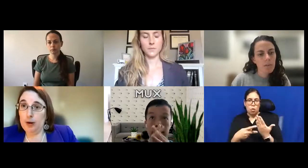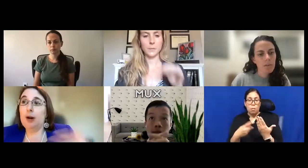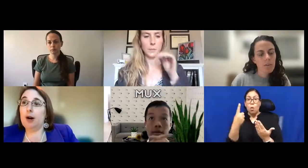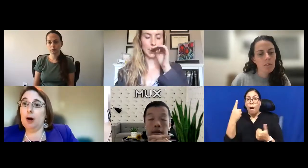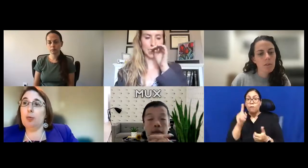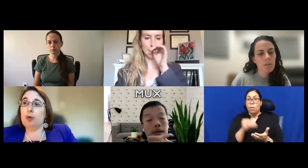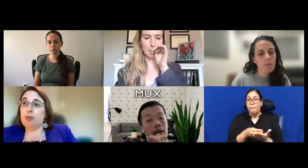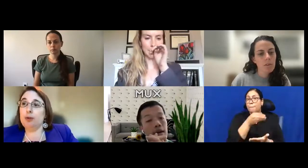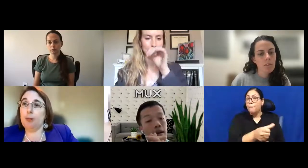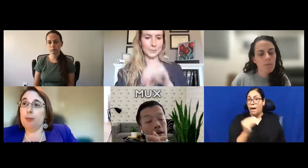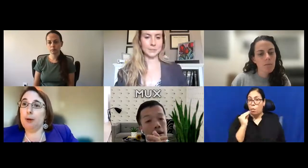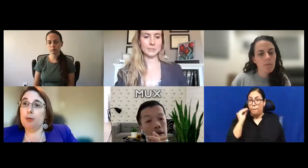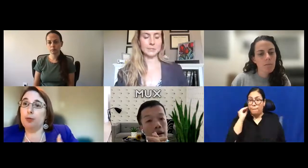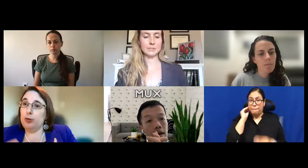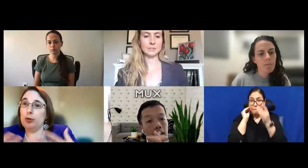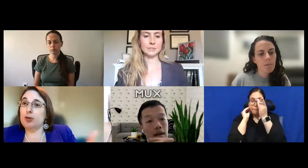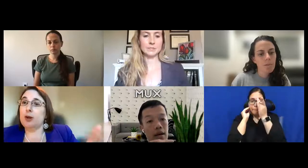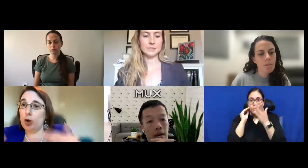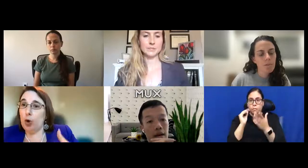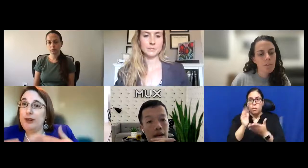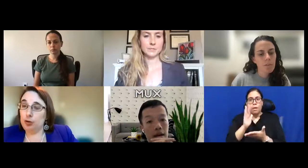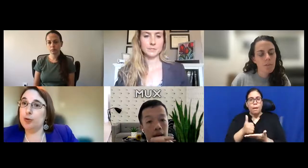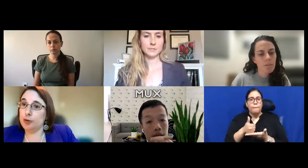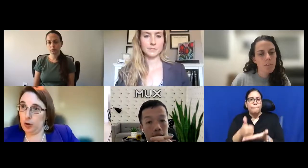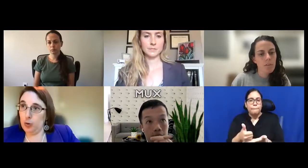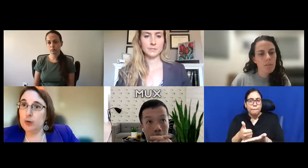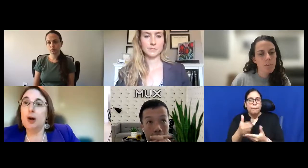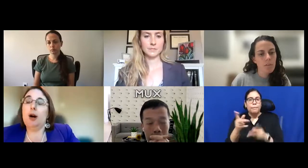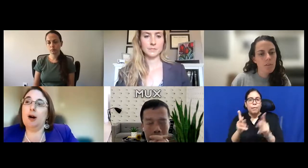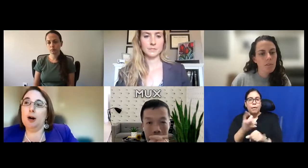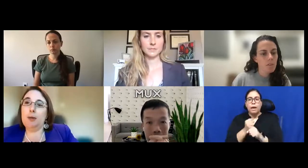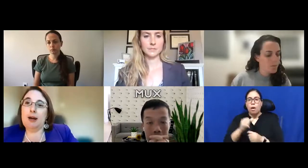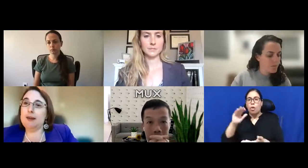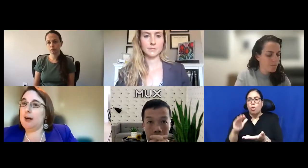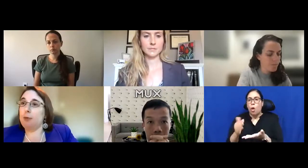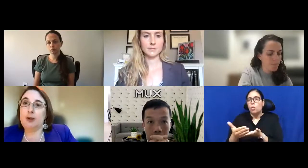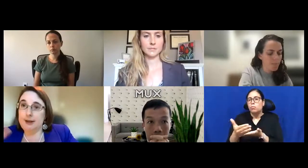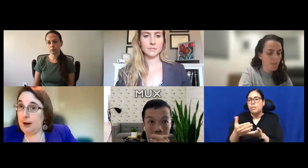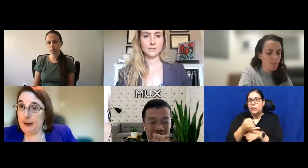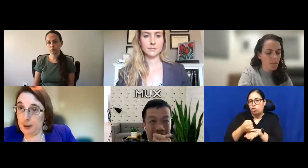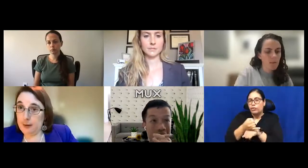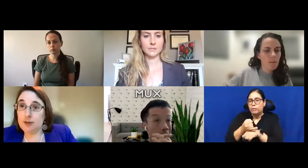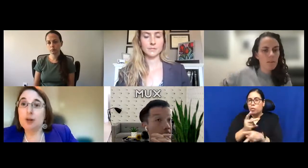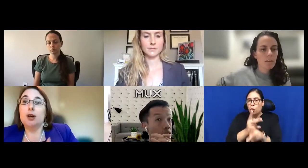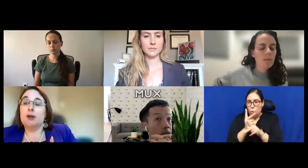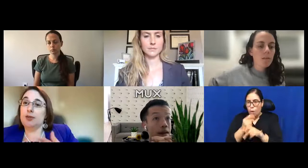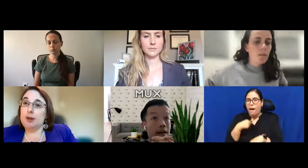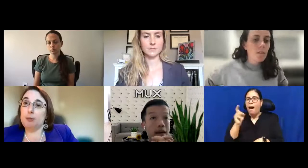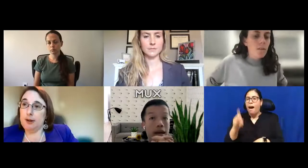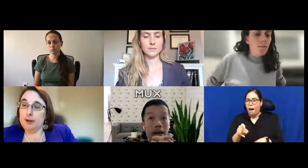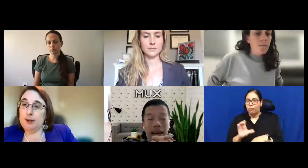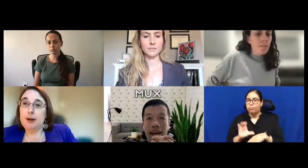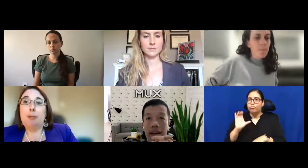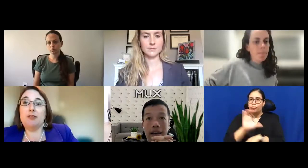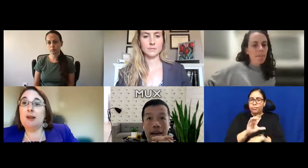home, which would help people, to get a low interest loan. And I didn't have to put any down payment in the state